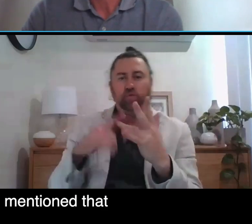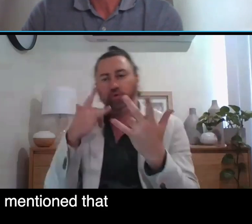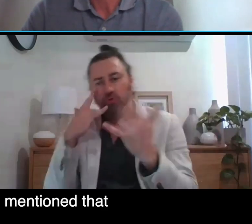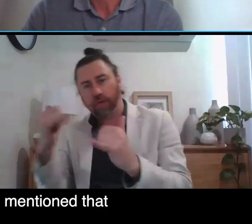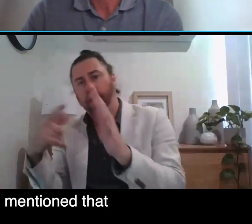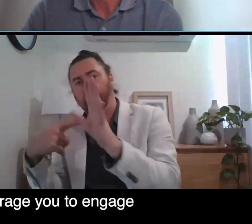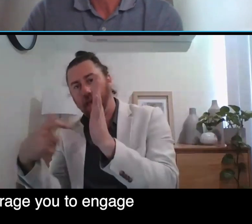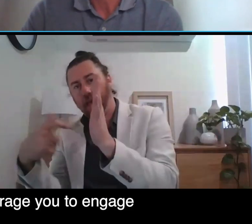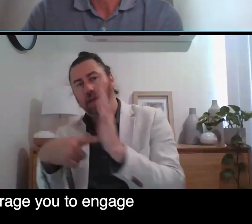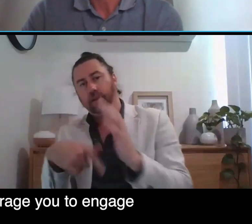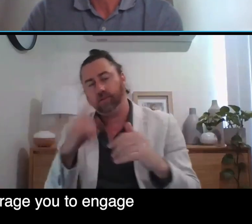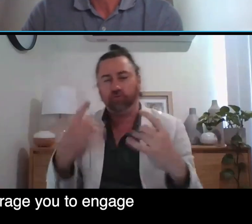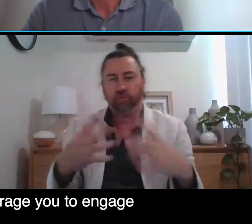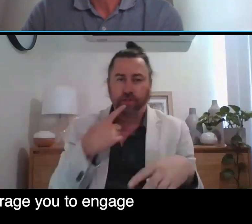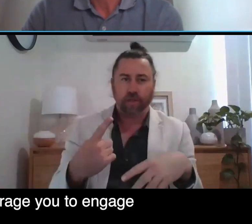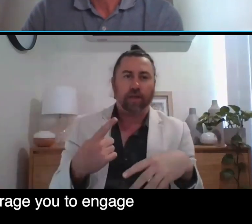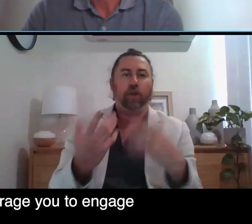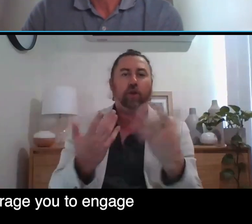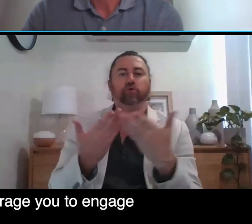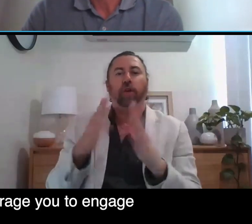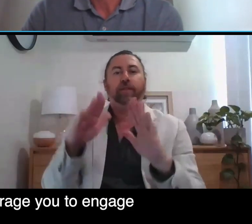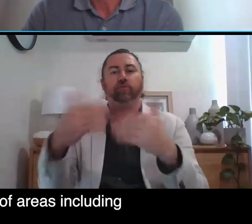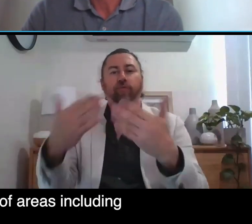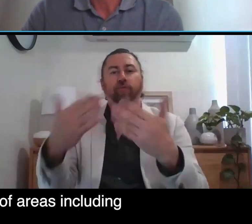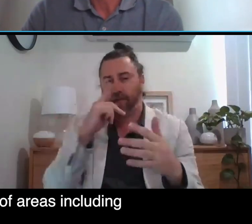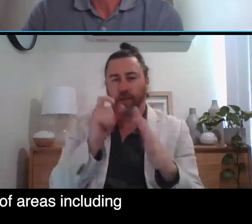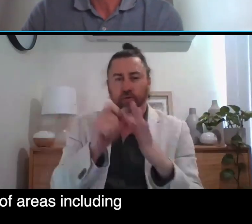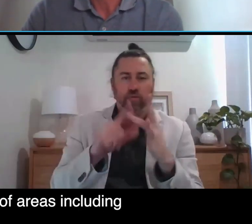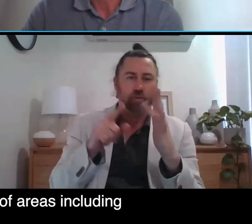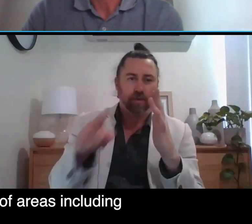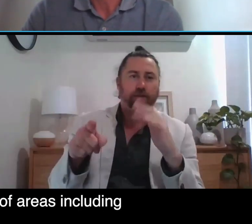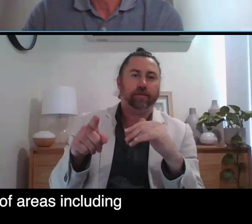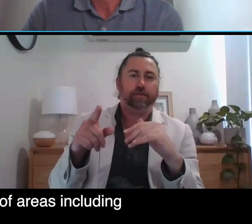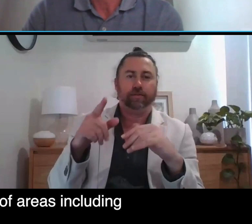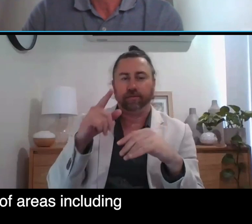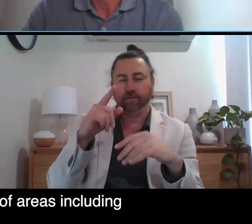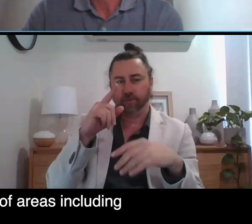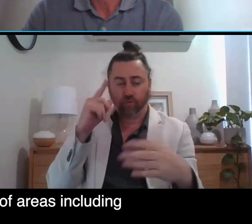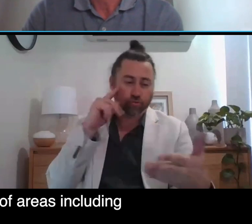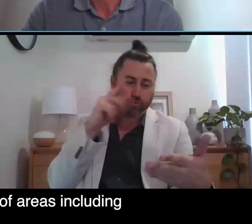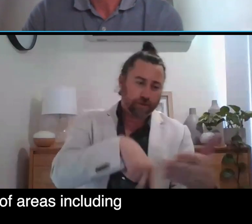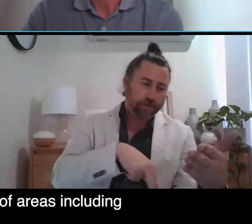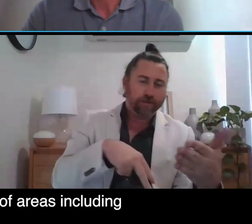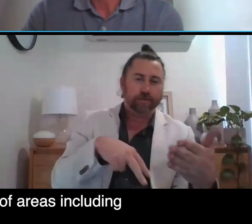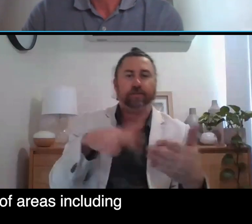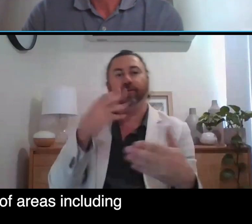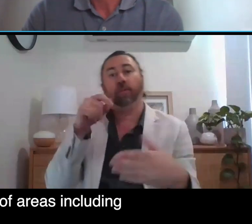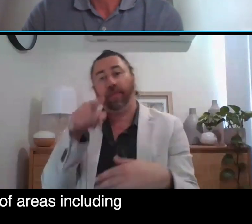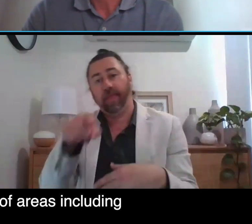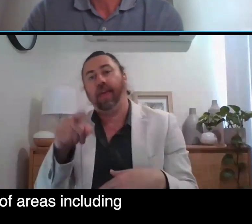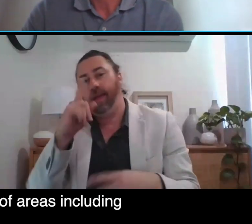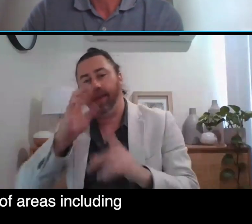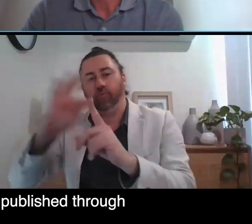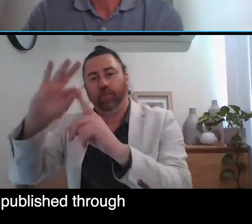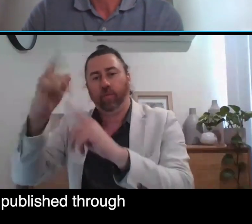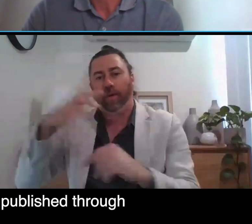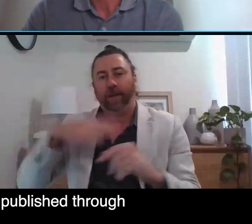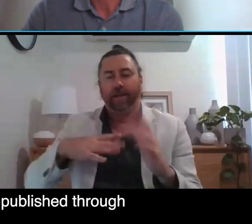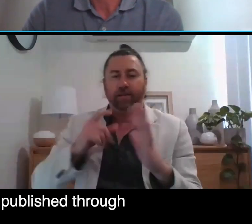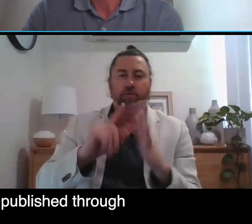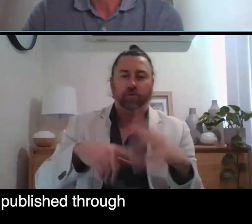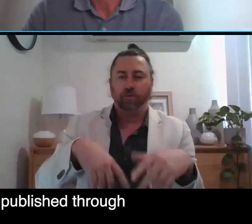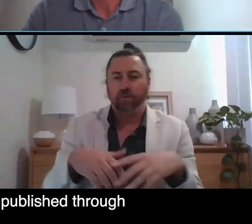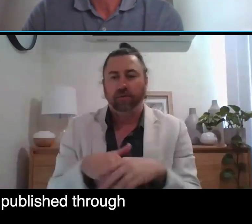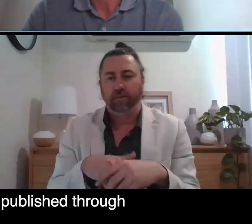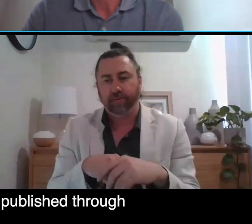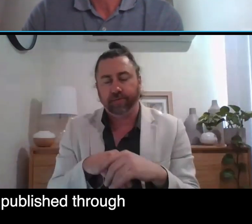mentioned, that providers can use, and we encourage you to engage with to improve across a range of areas, including those